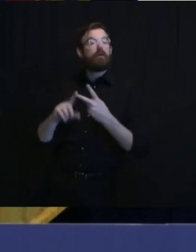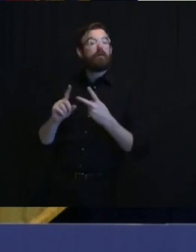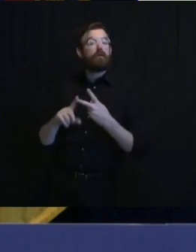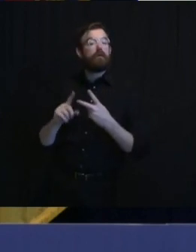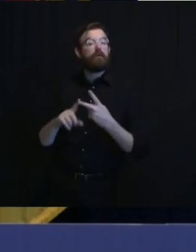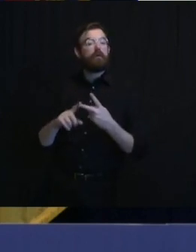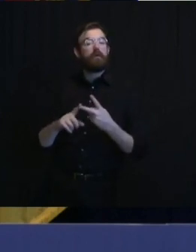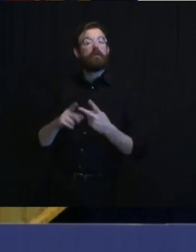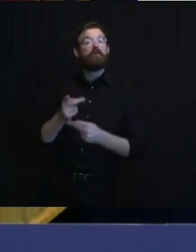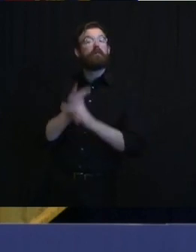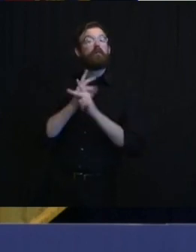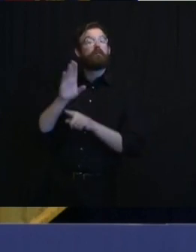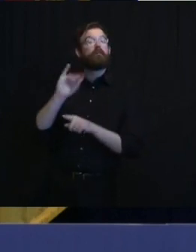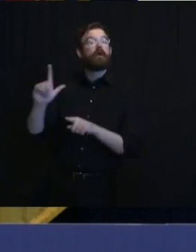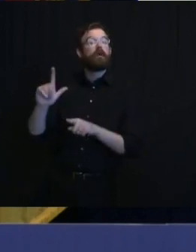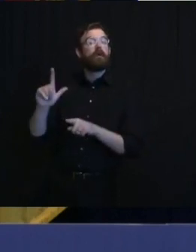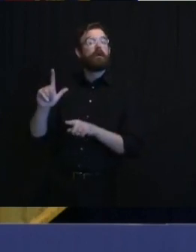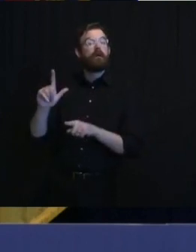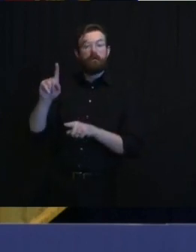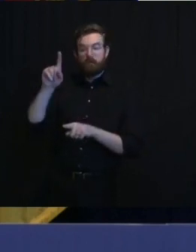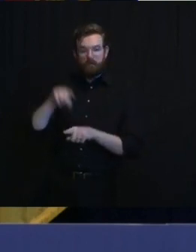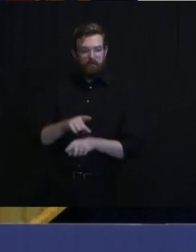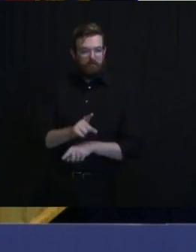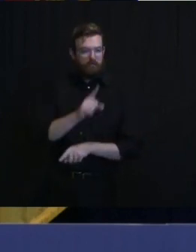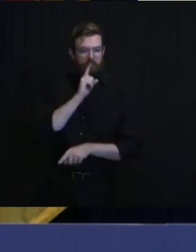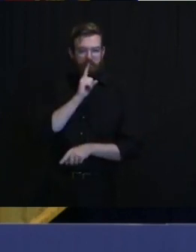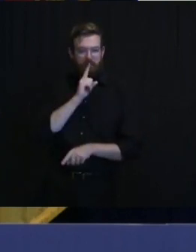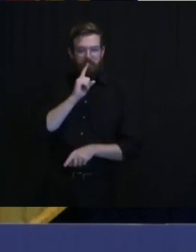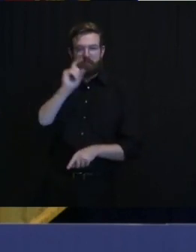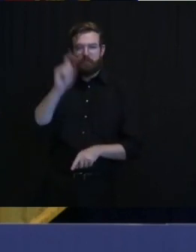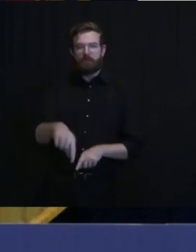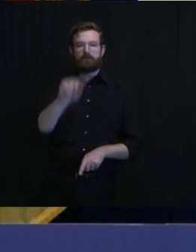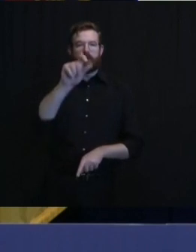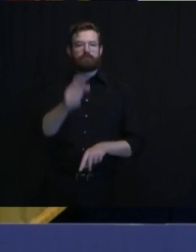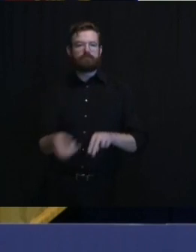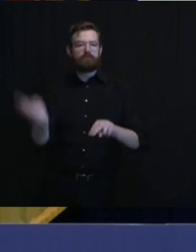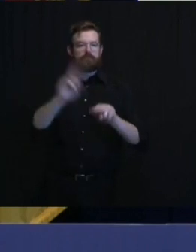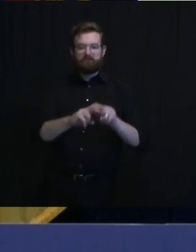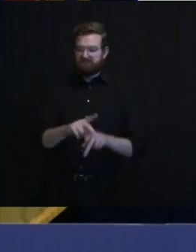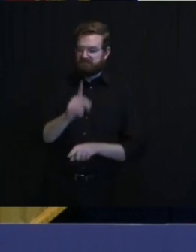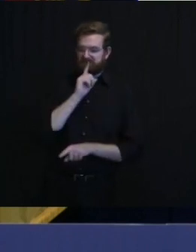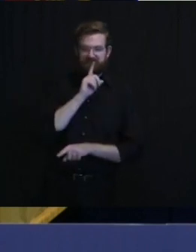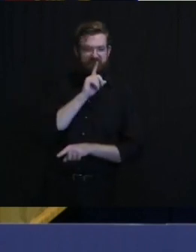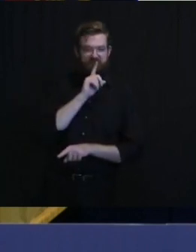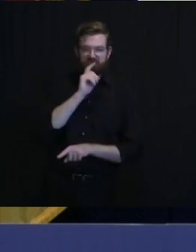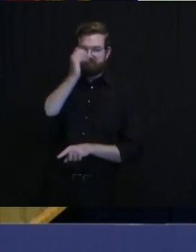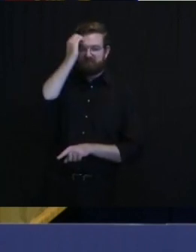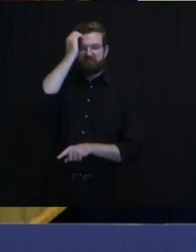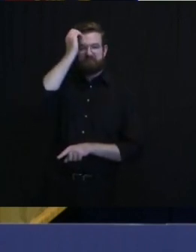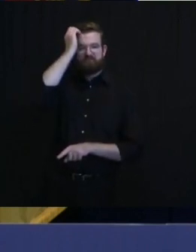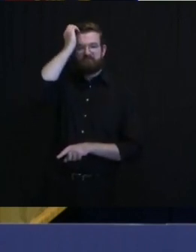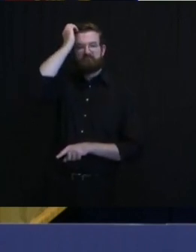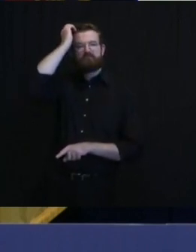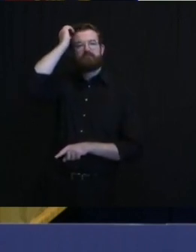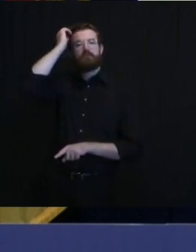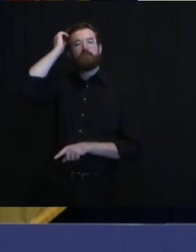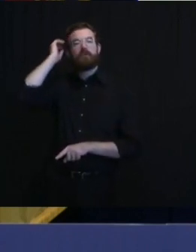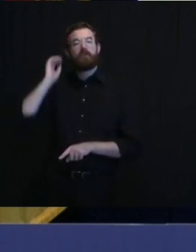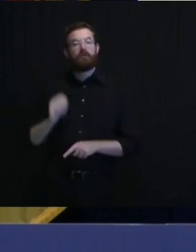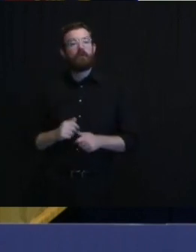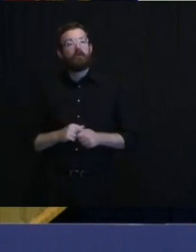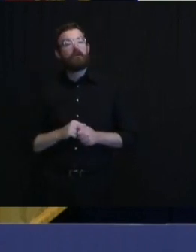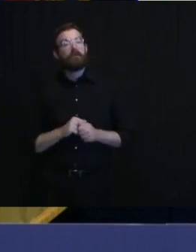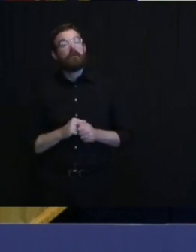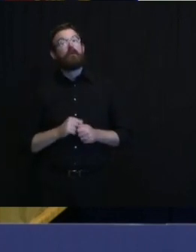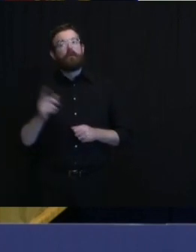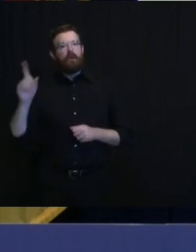clear about that point. As separate from the fact that we need to have the revenue discussion as the whole range as consideration. So thank you for